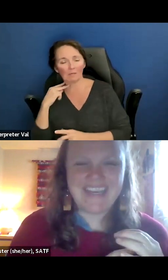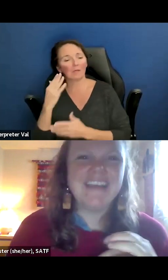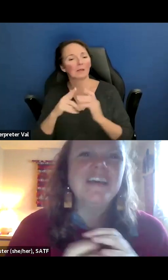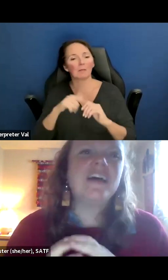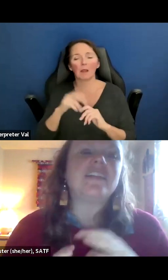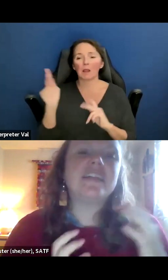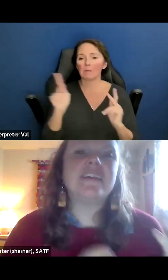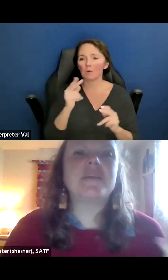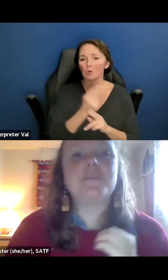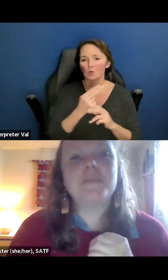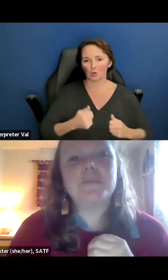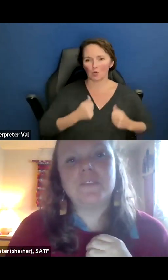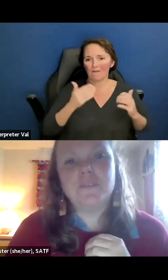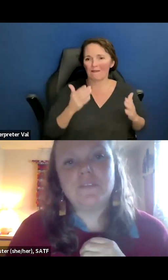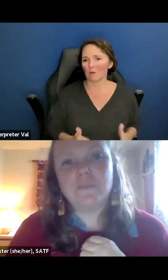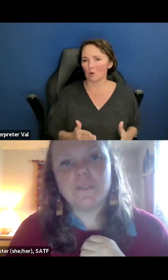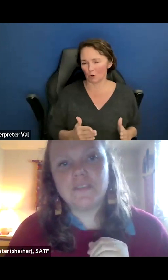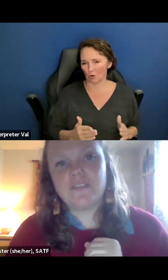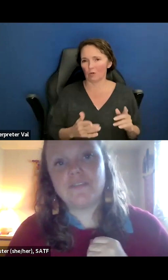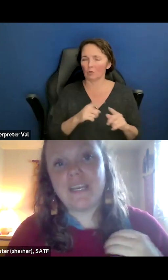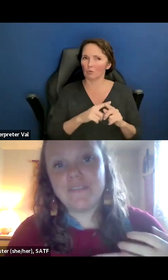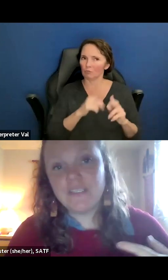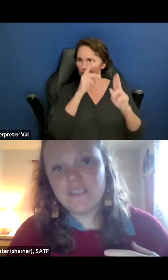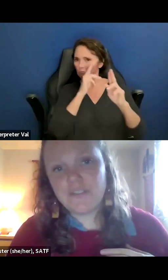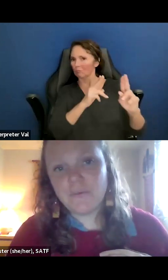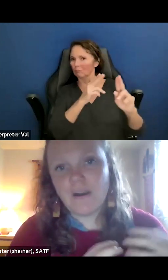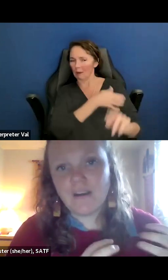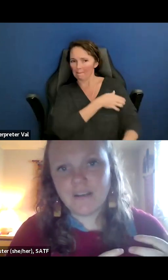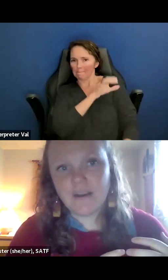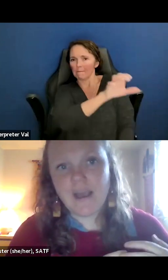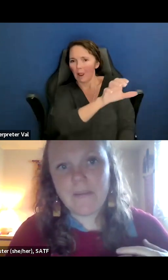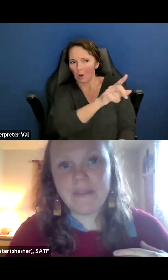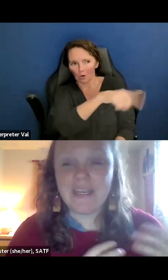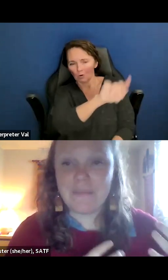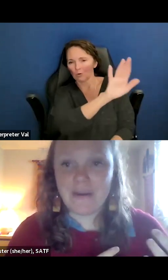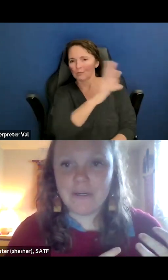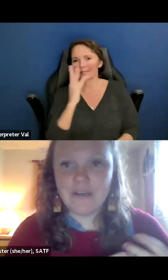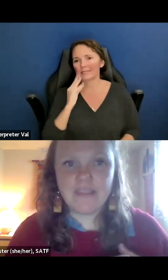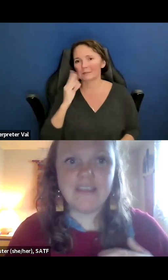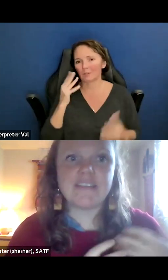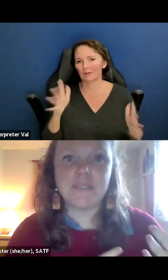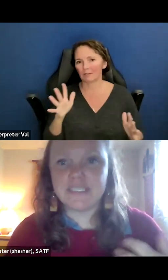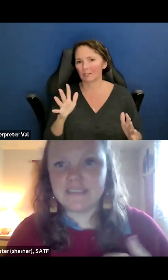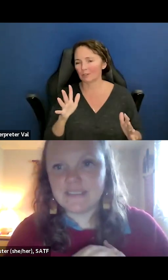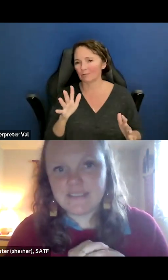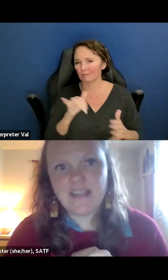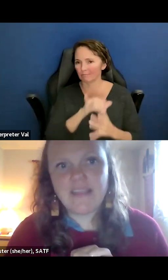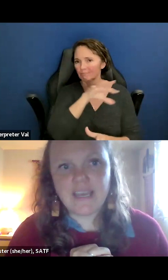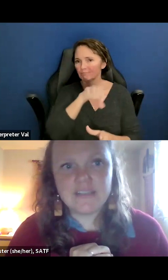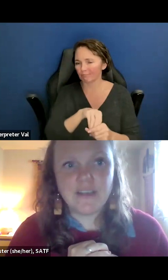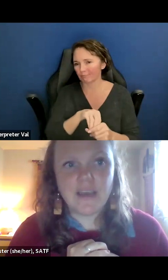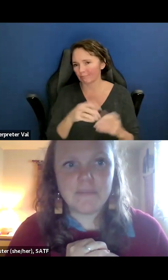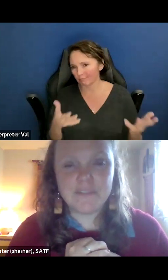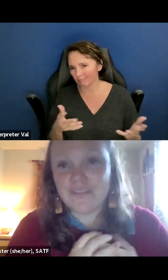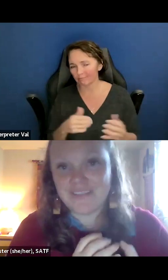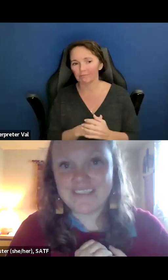us say that. A lot of times people will use the word survivor to honor and empower the experiences